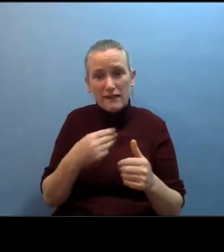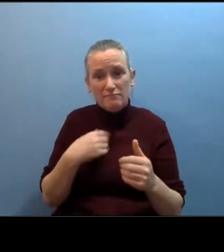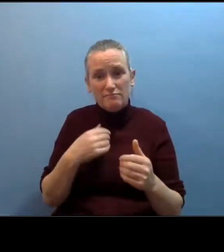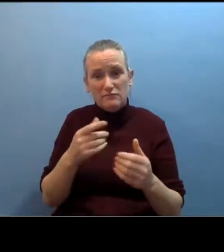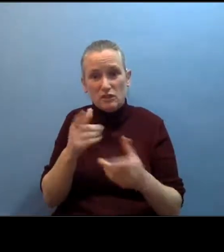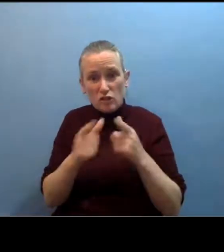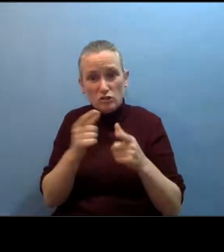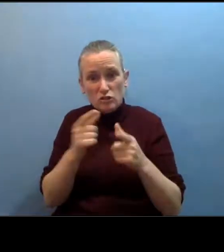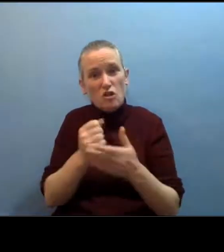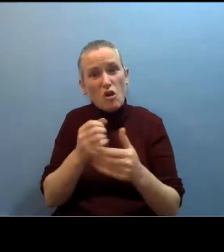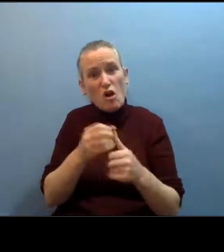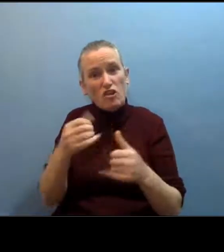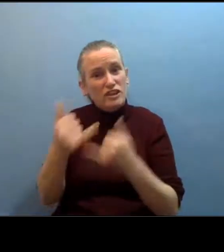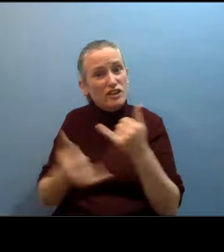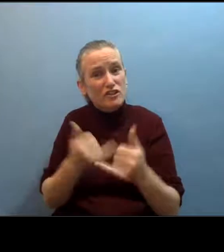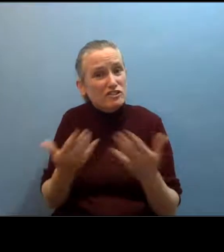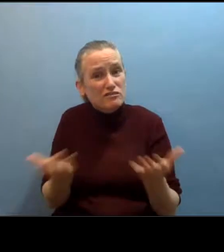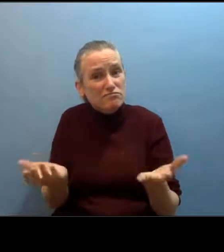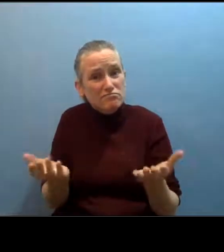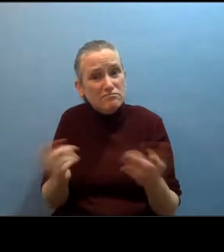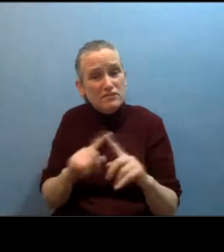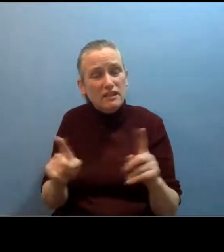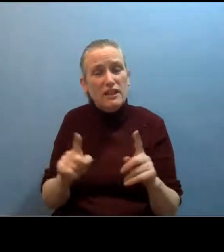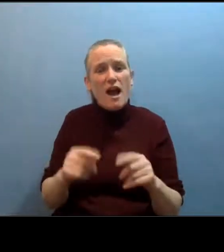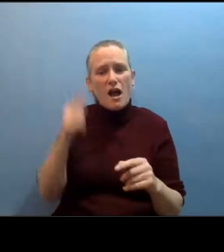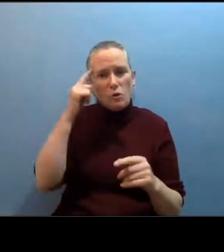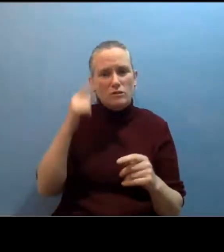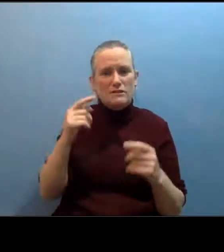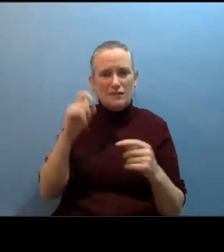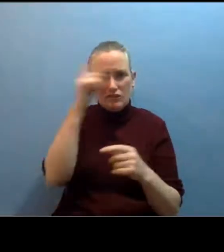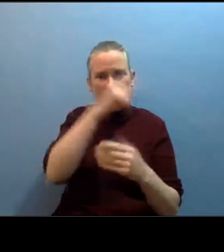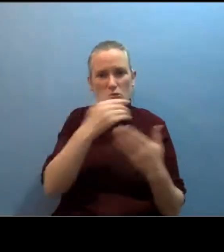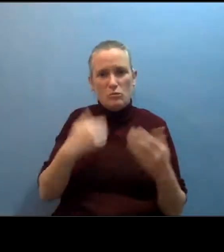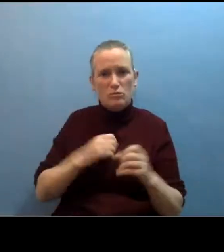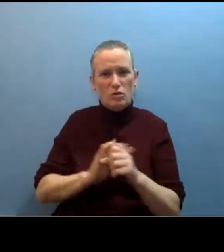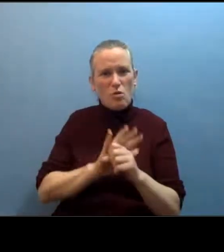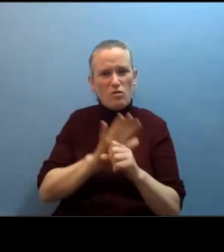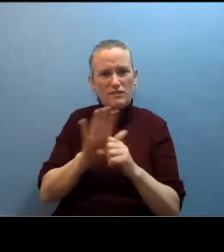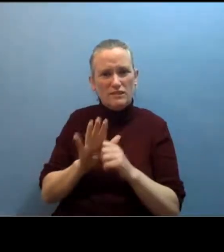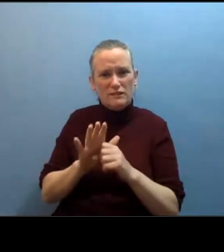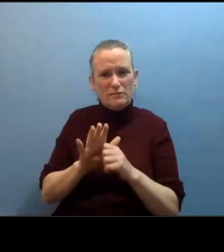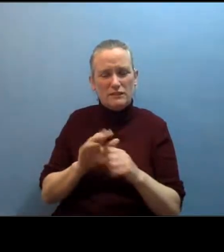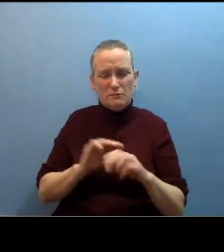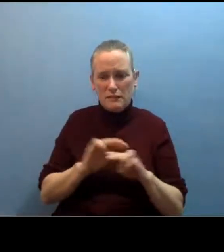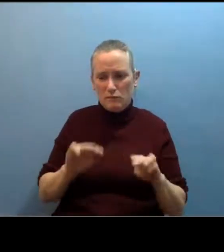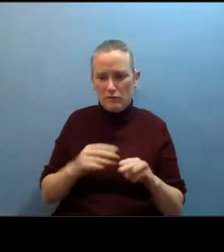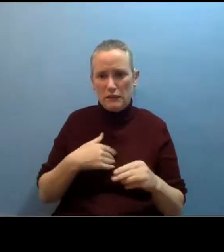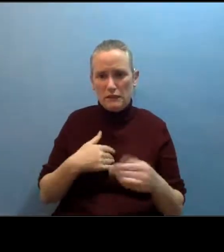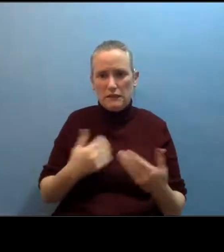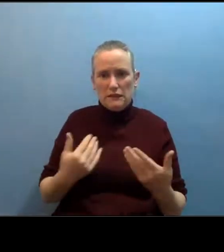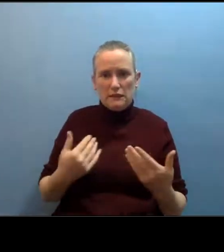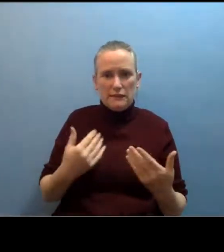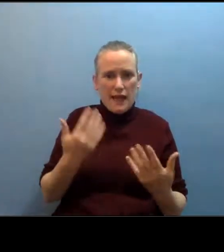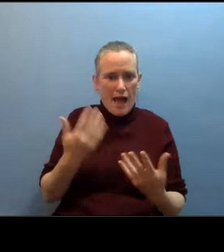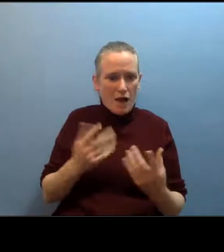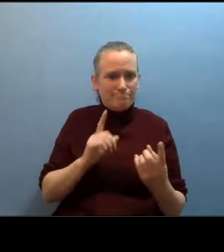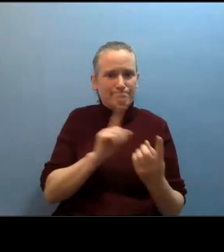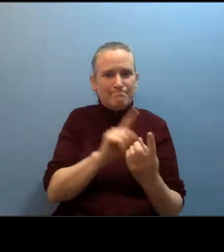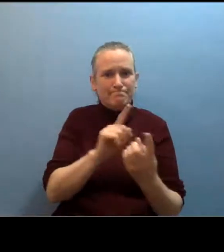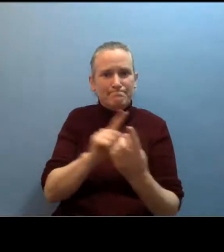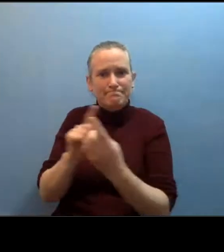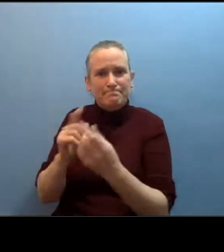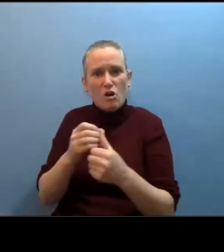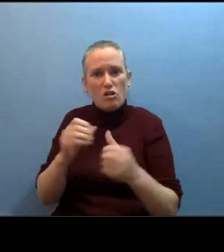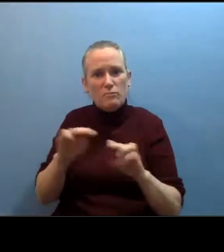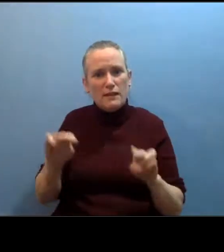is difficult at the moment with COVID, because we know people are really kind of constrained with how they can link in with other people.